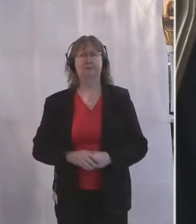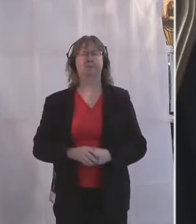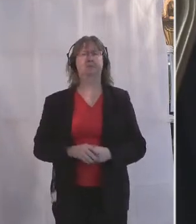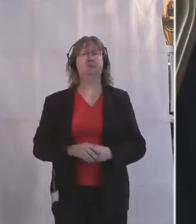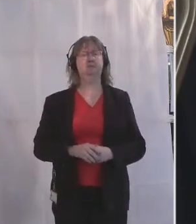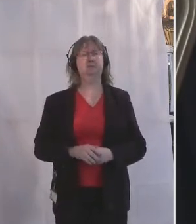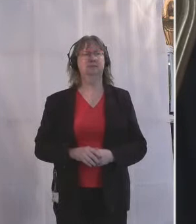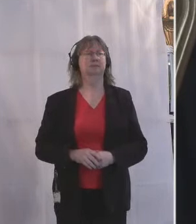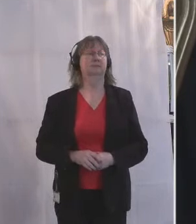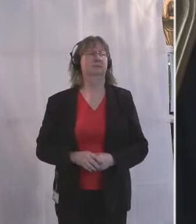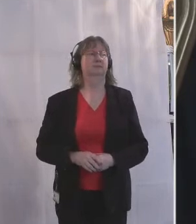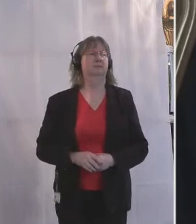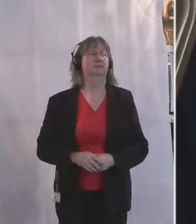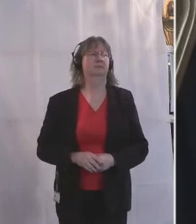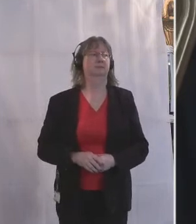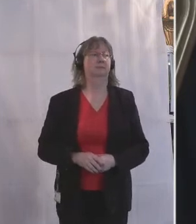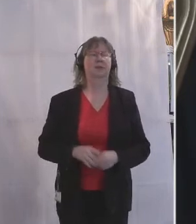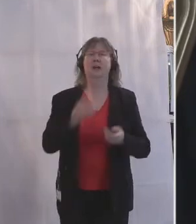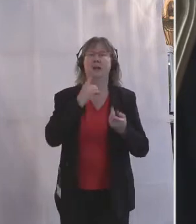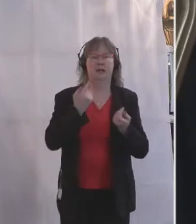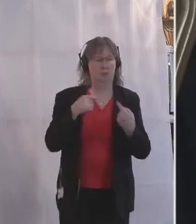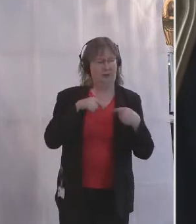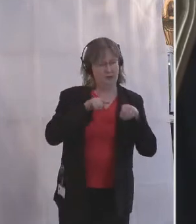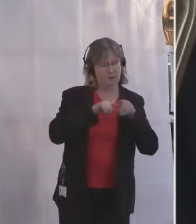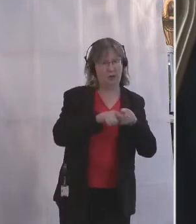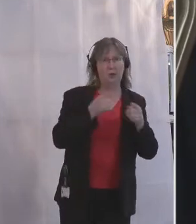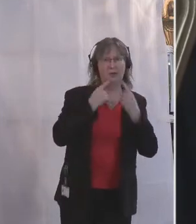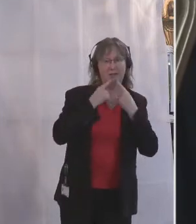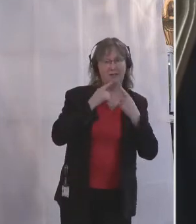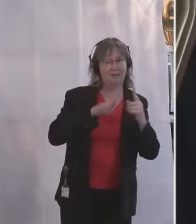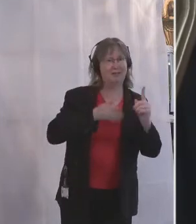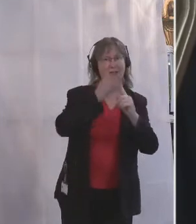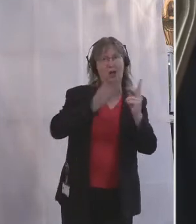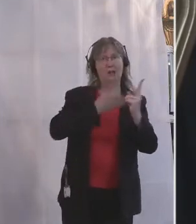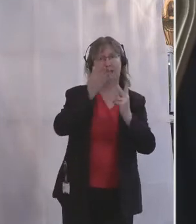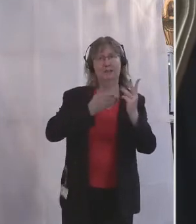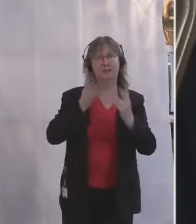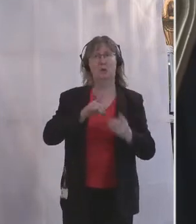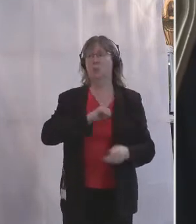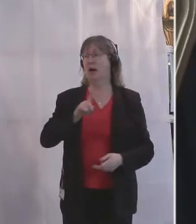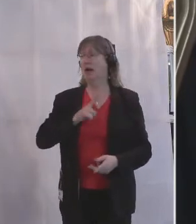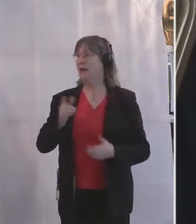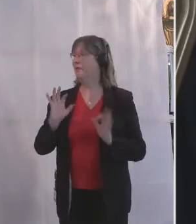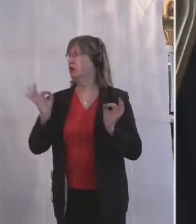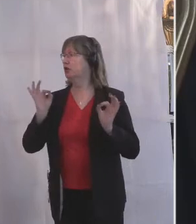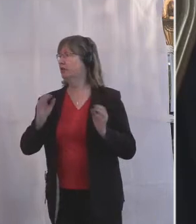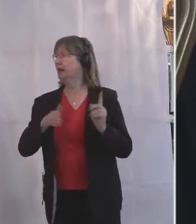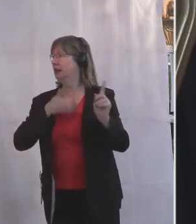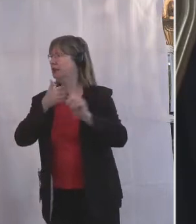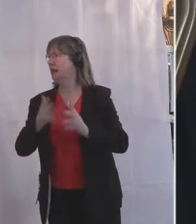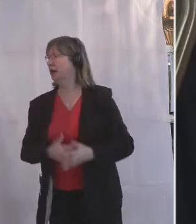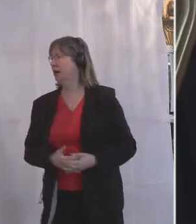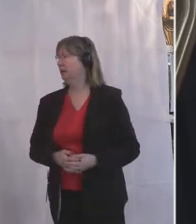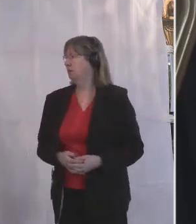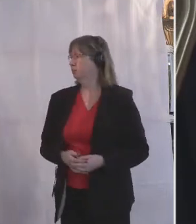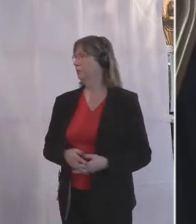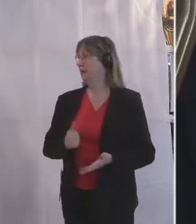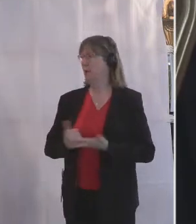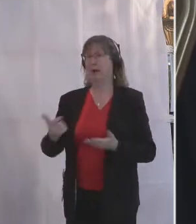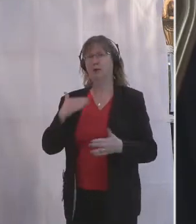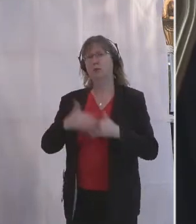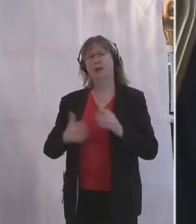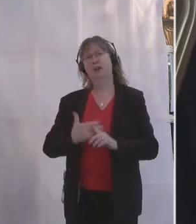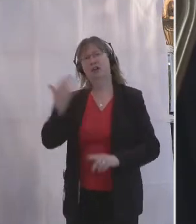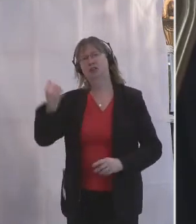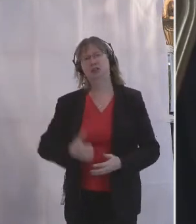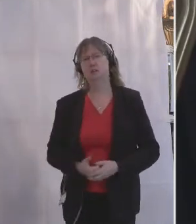minutes, but it's all about tracking the data and setting targets, because if you don't set a target, there's no chance a banker's going to hit that target, because, you